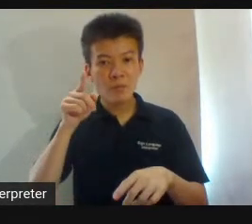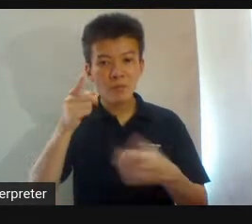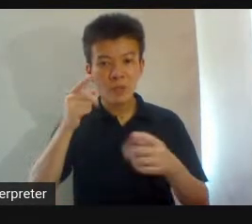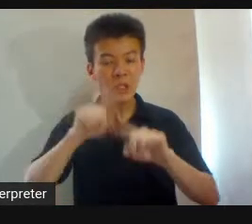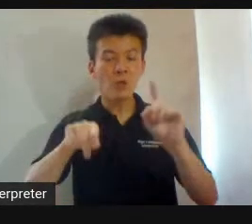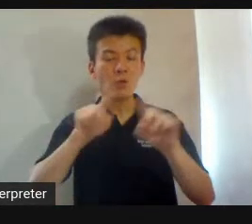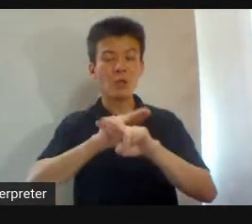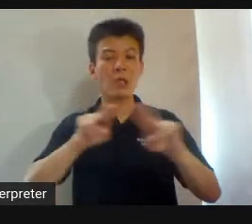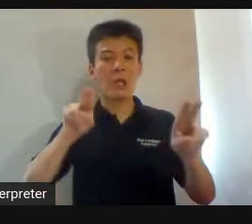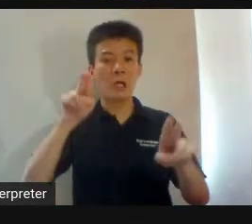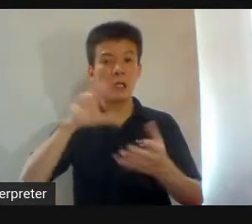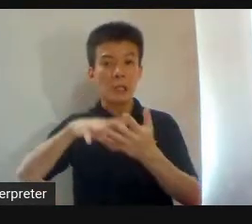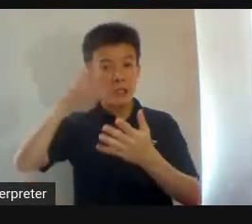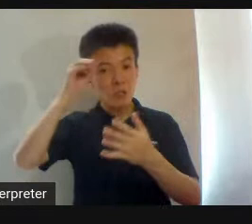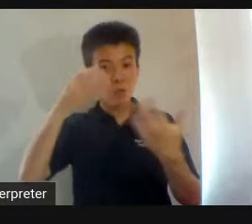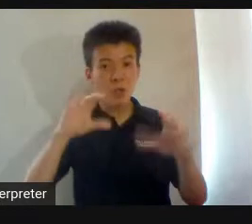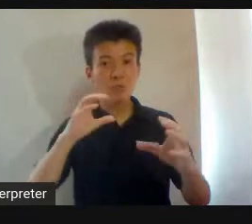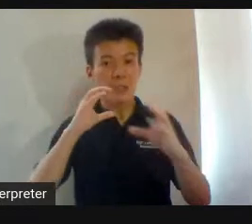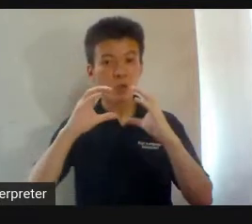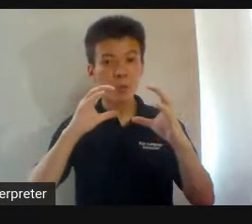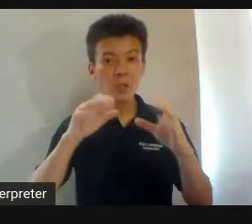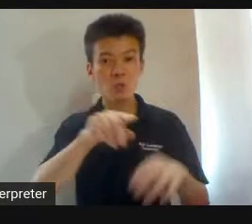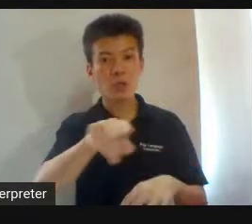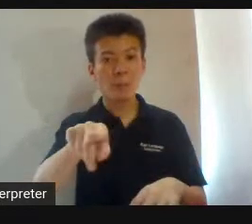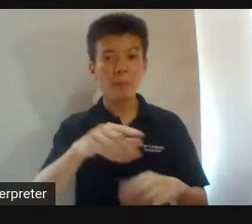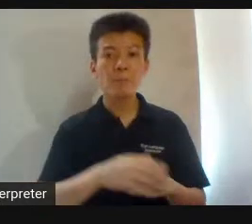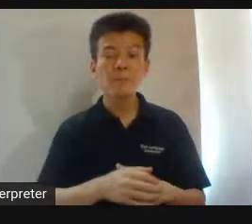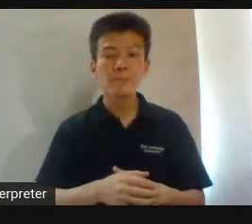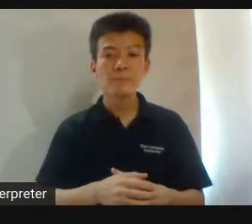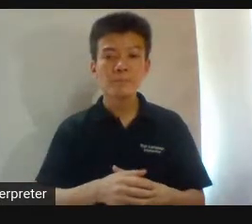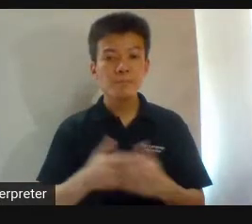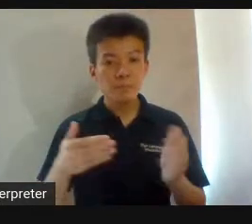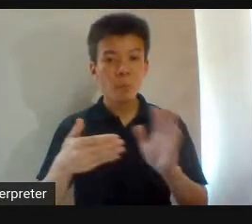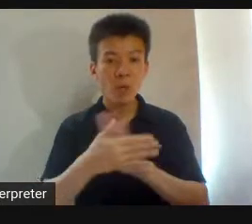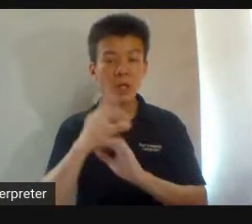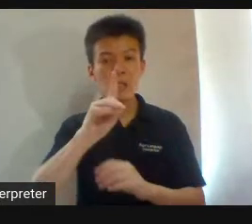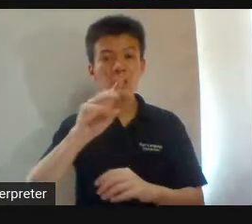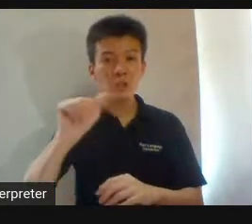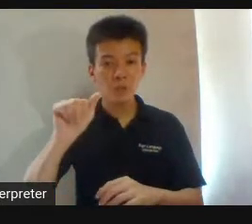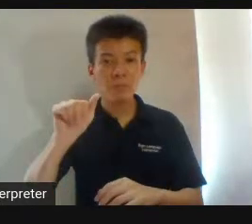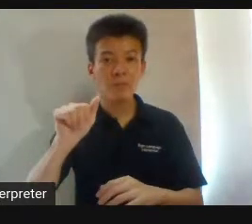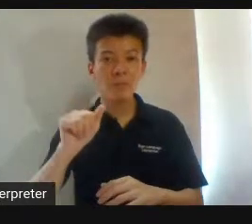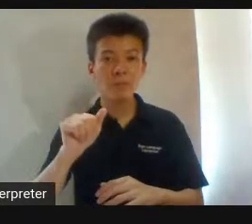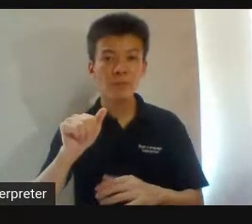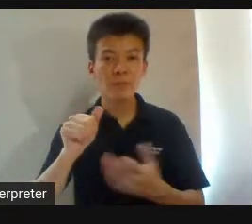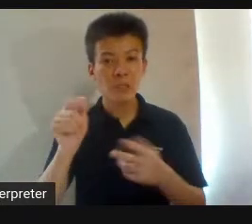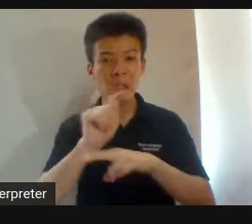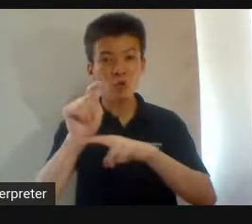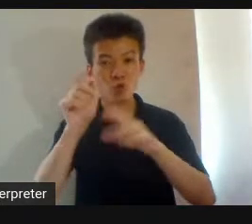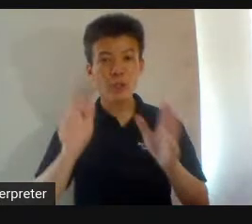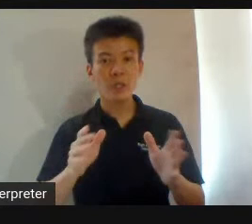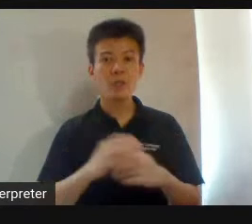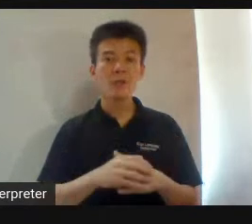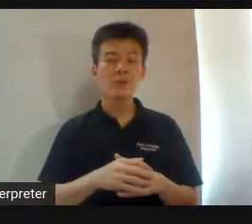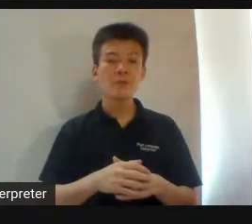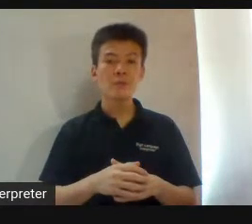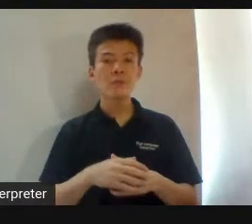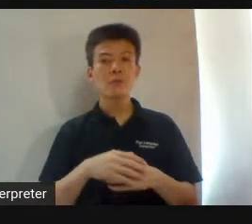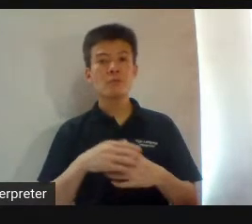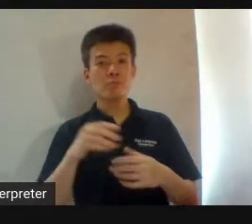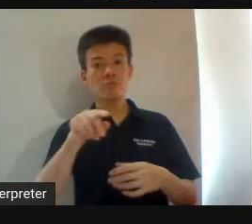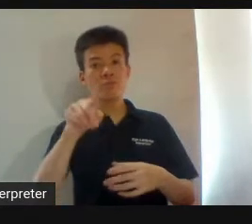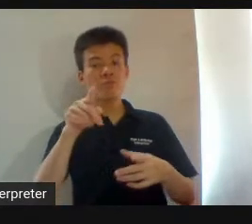unlearn what has been communicated to them by the disabled trainers who